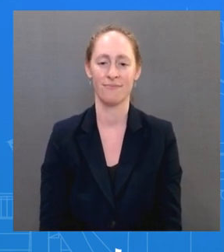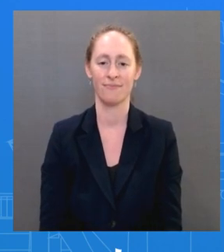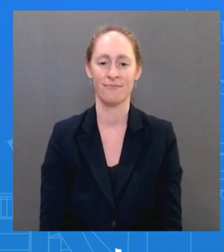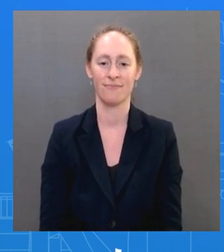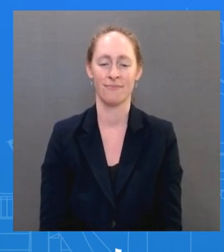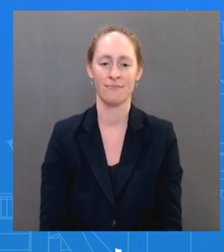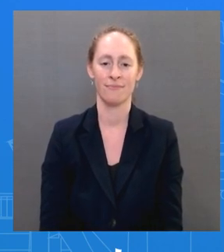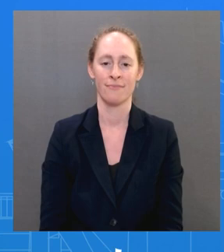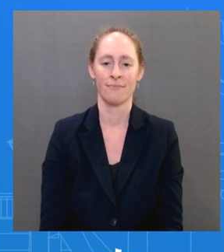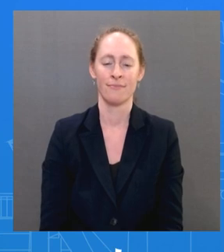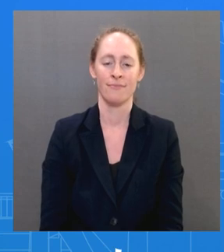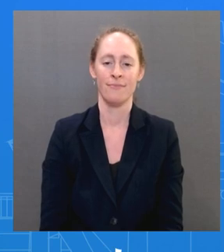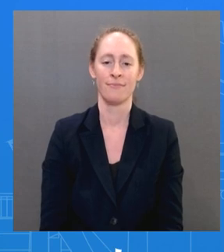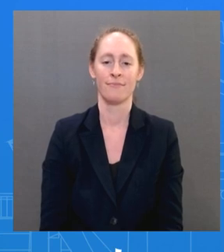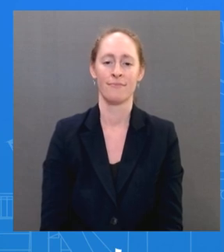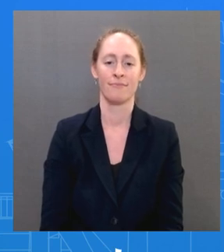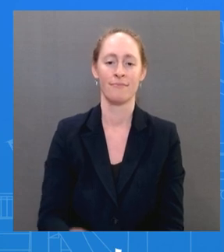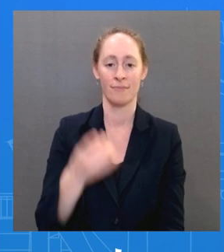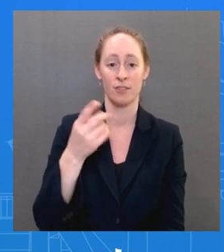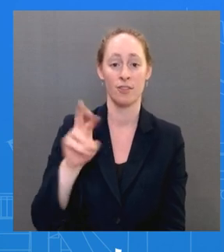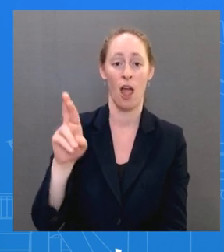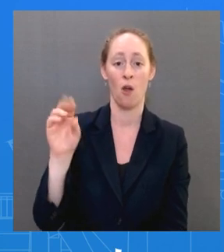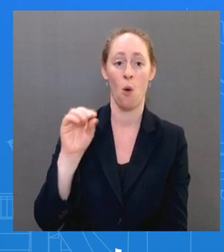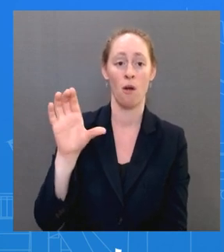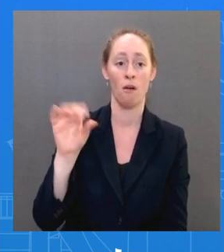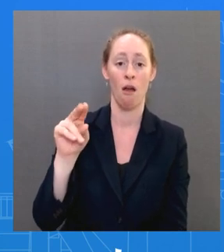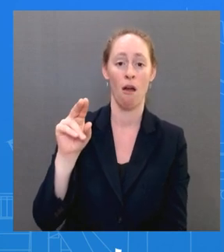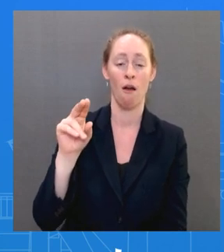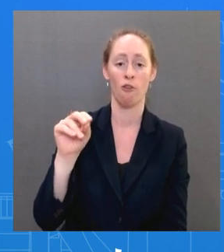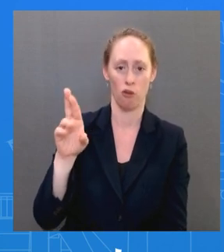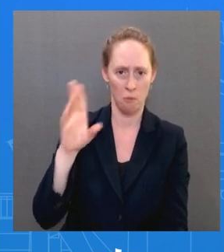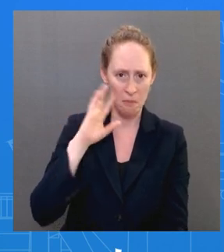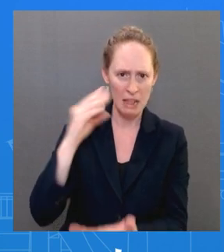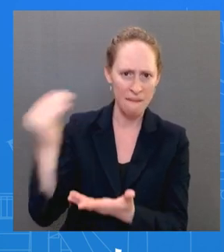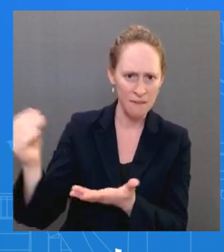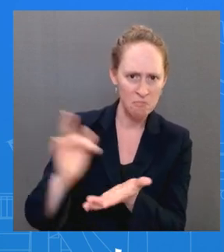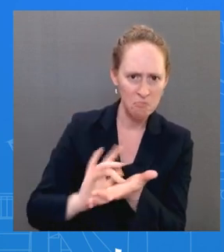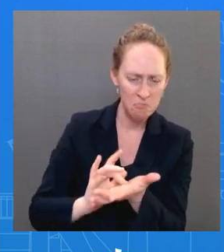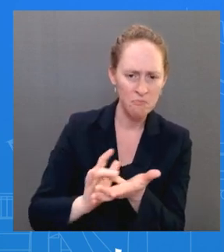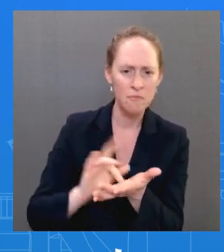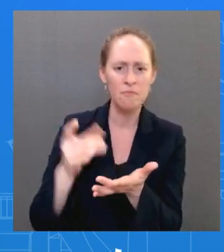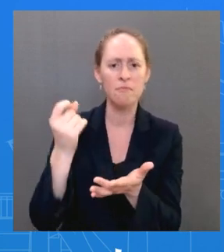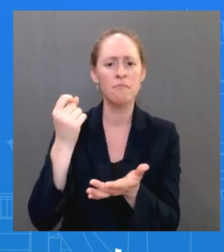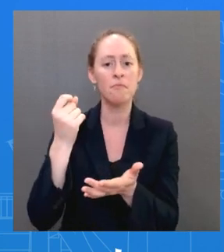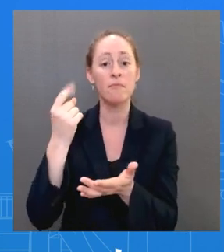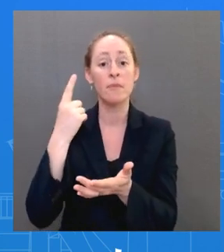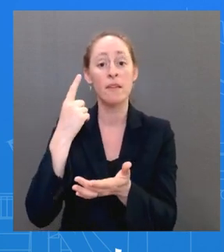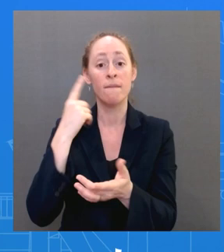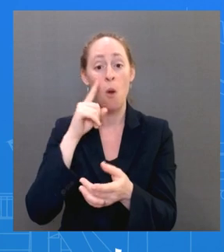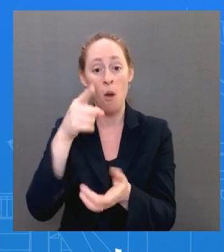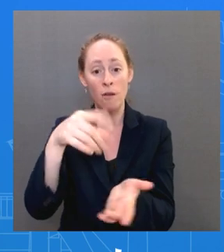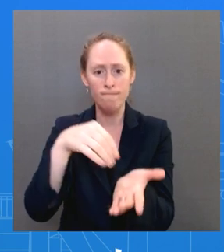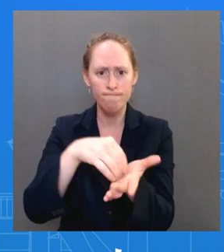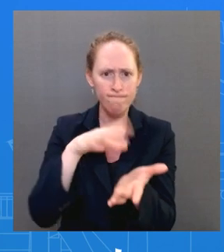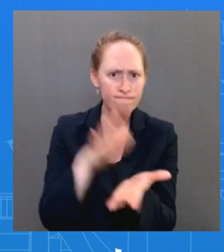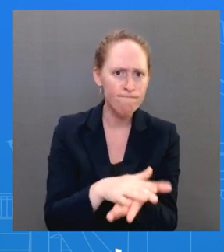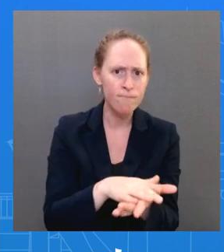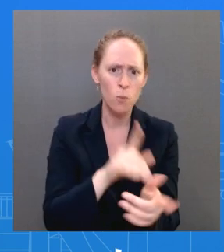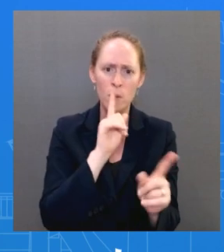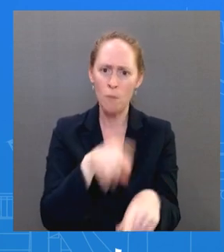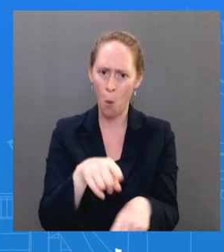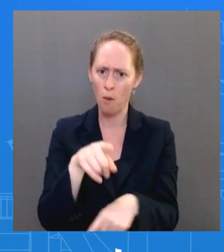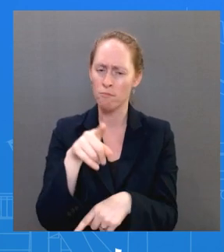but noted, because his temperature was 99.4, he just noted his temperature was 99.4. That was the highest temperature the president's had in the last 24 hours, or since